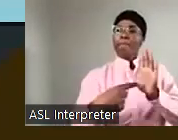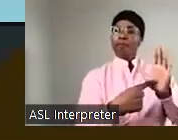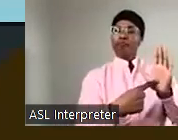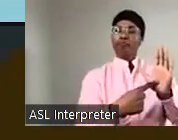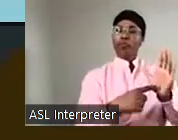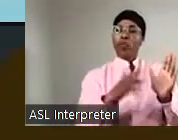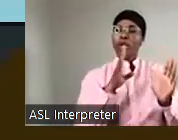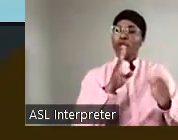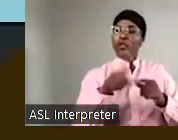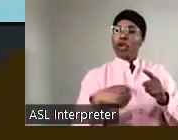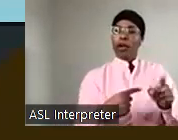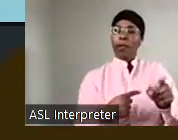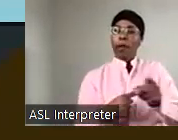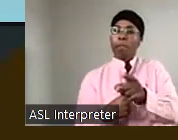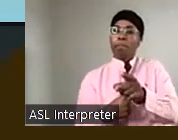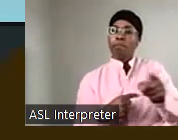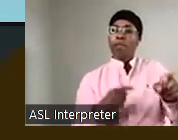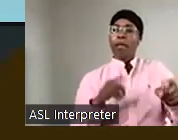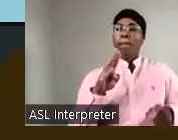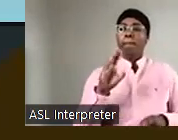it, the hemiboreal region.